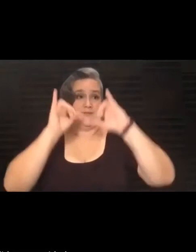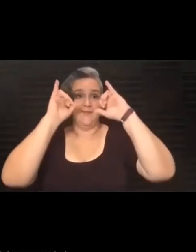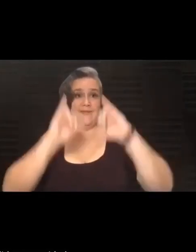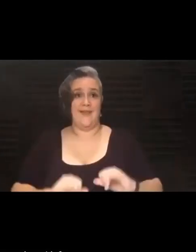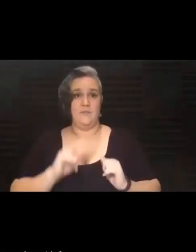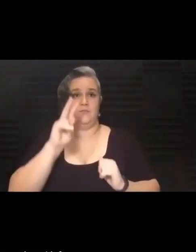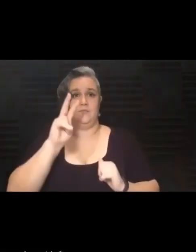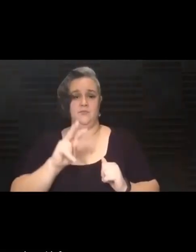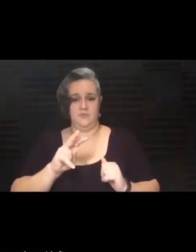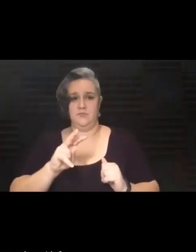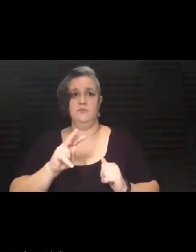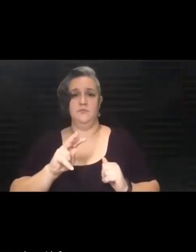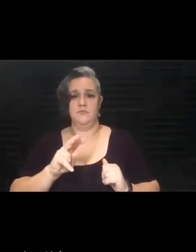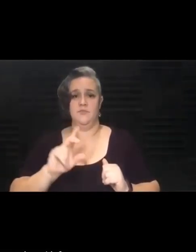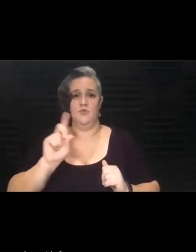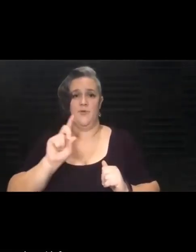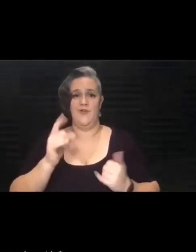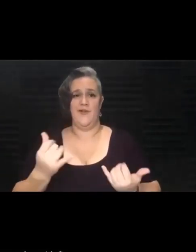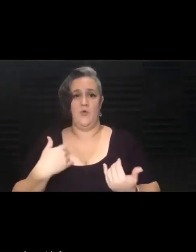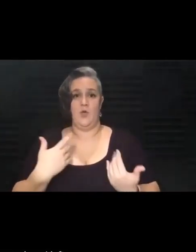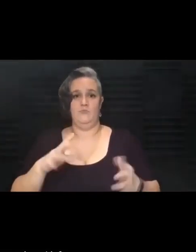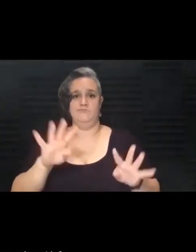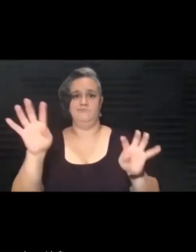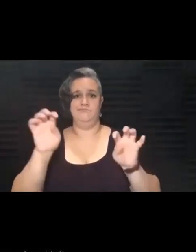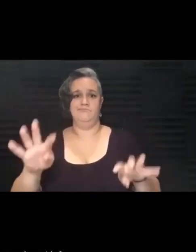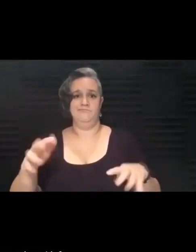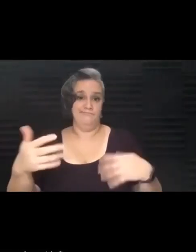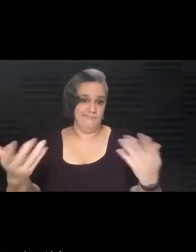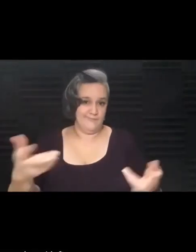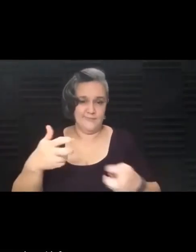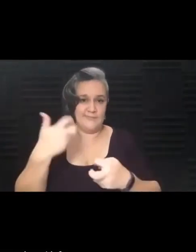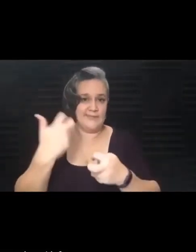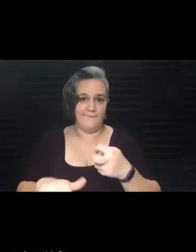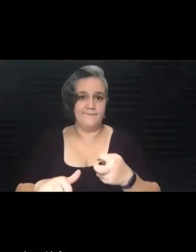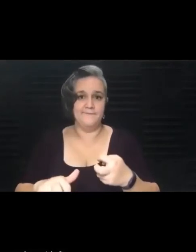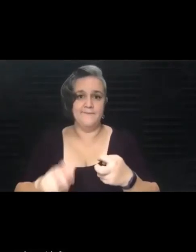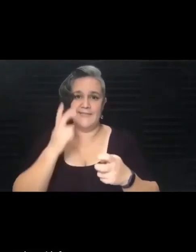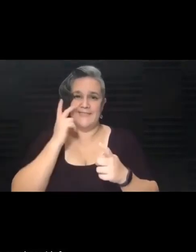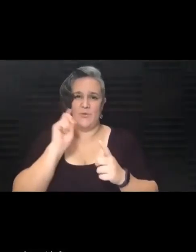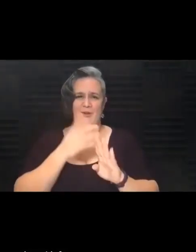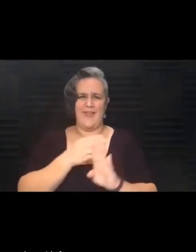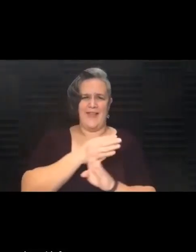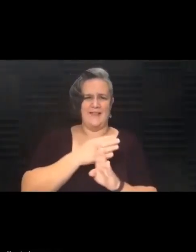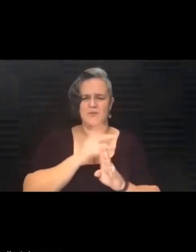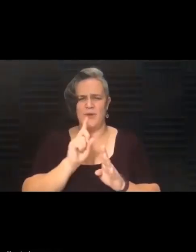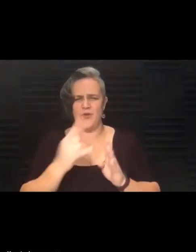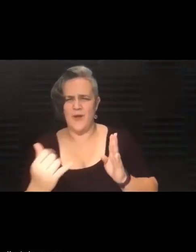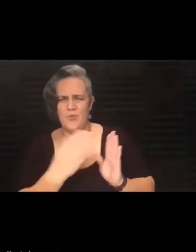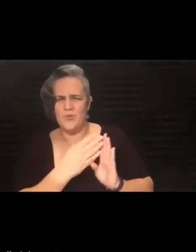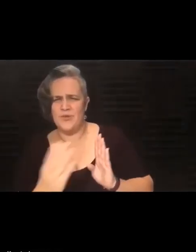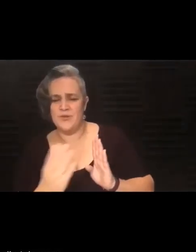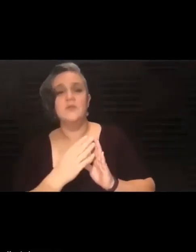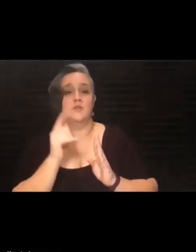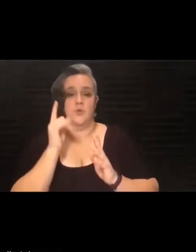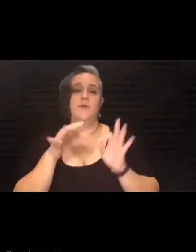very difficult for me to find where you are or where I left off even. So that's why having unique slide titles is